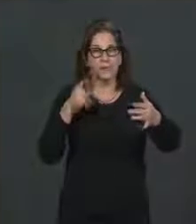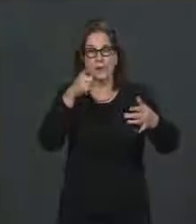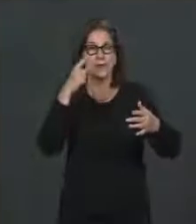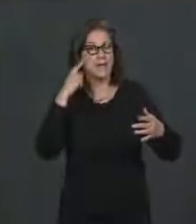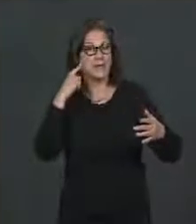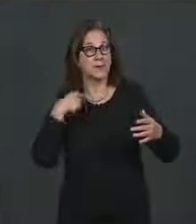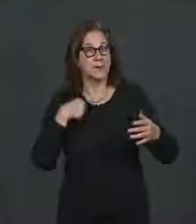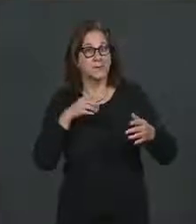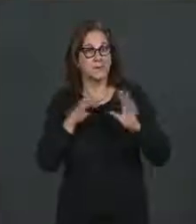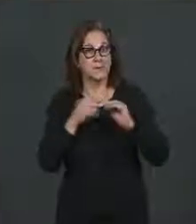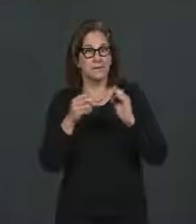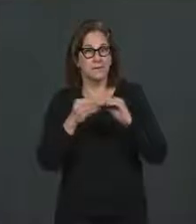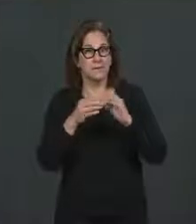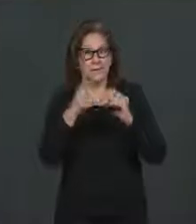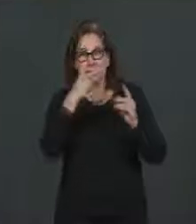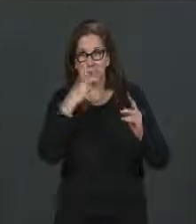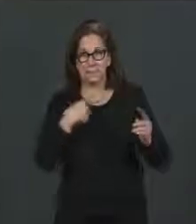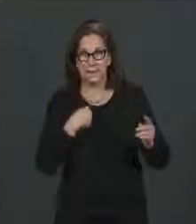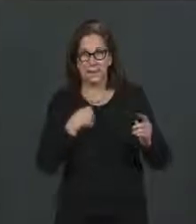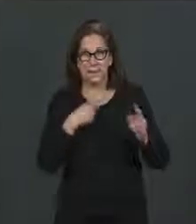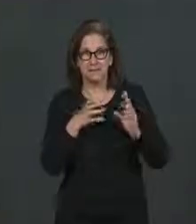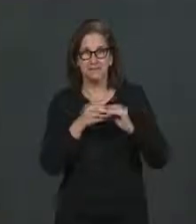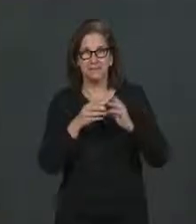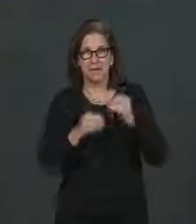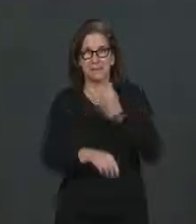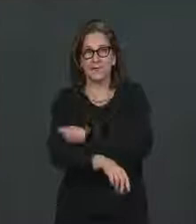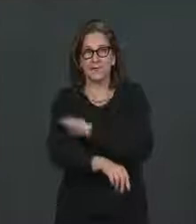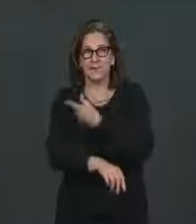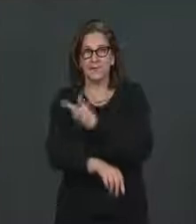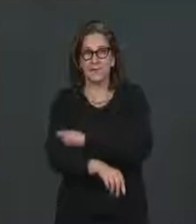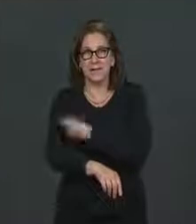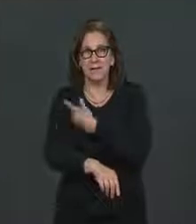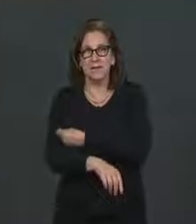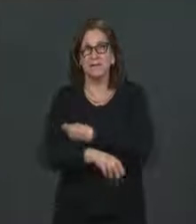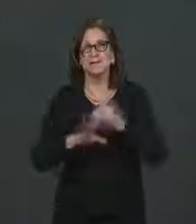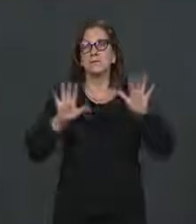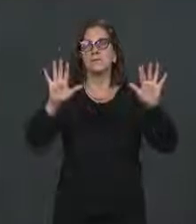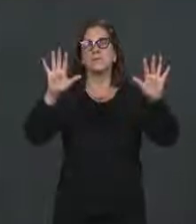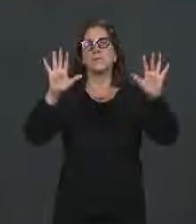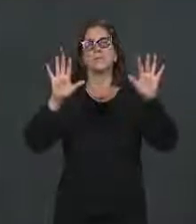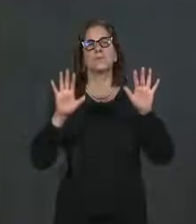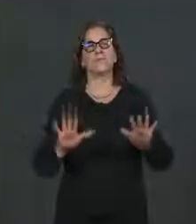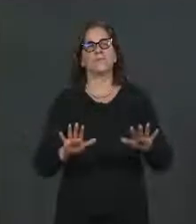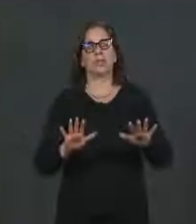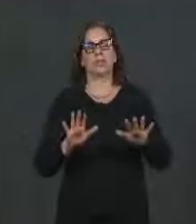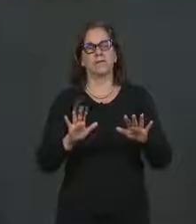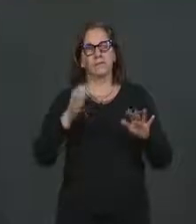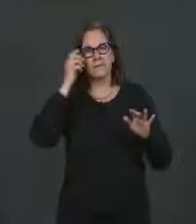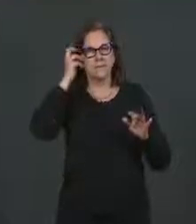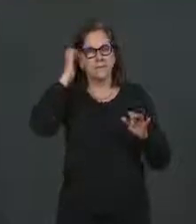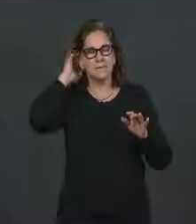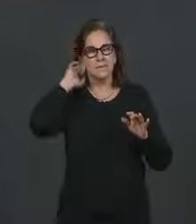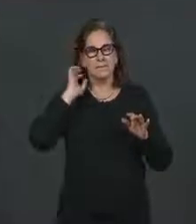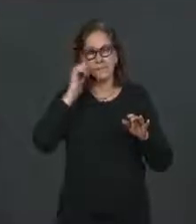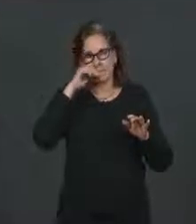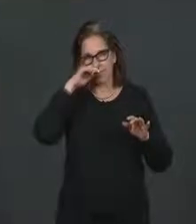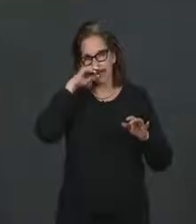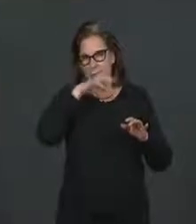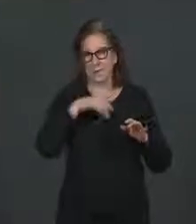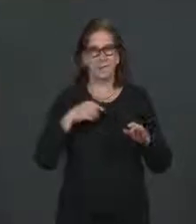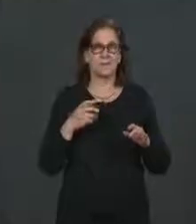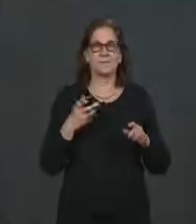stunning example that there is nothing this country cannot do if we put our minds to it and we do it